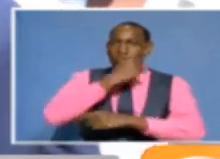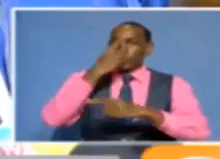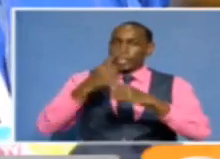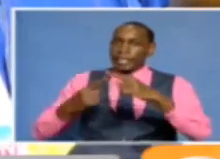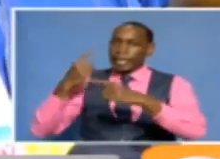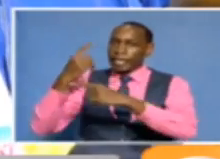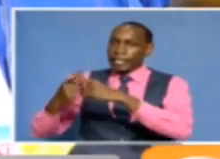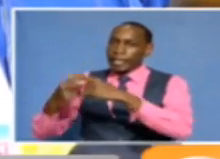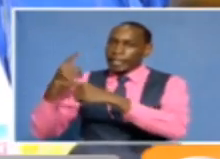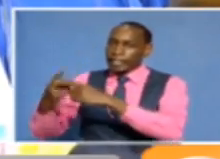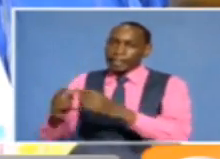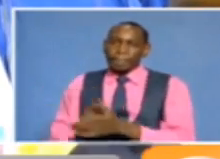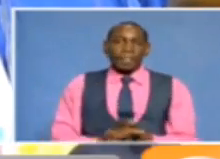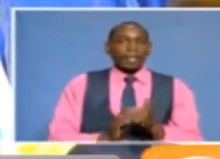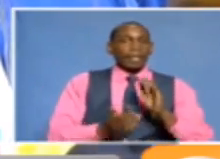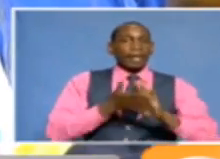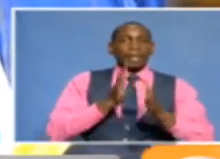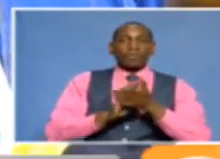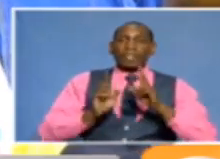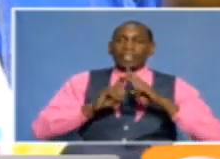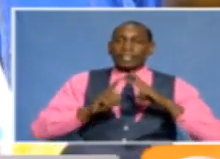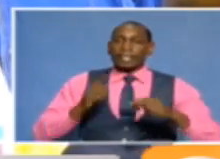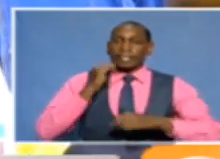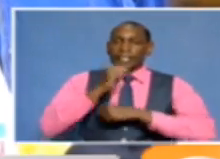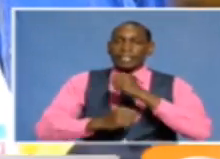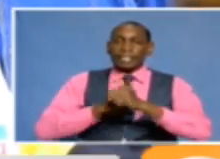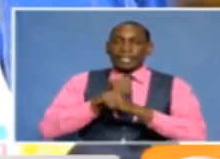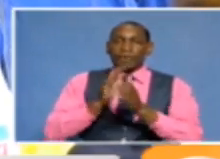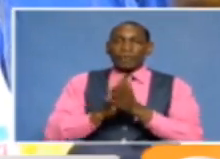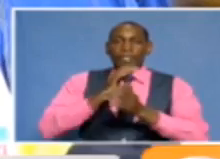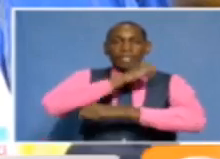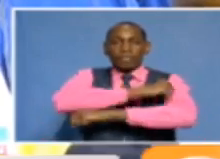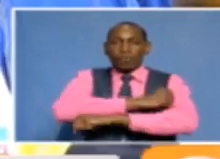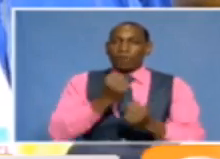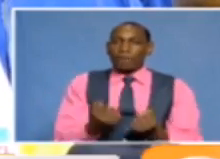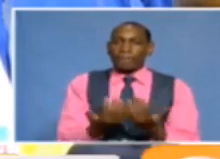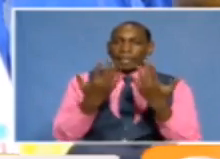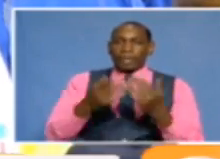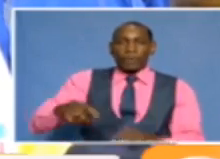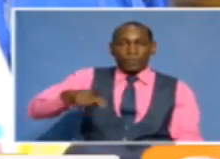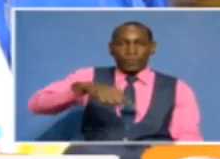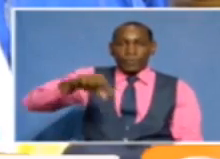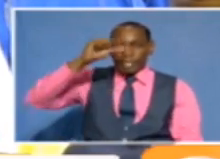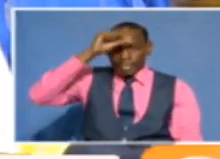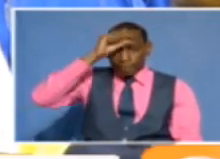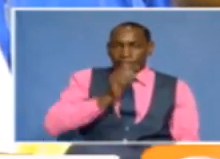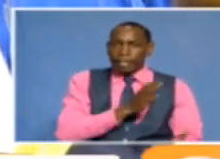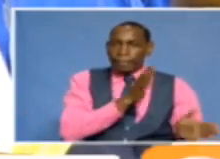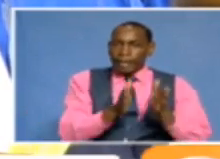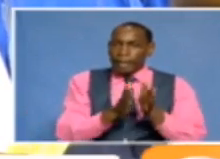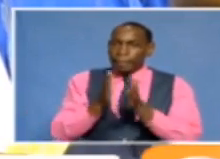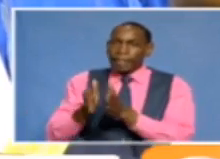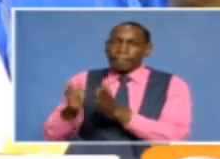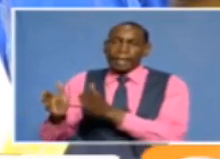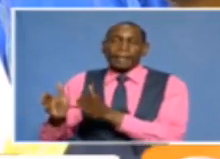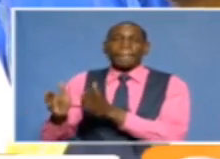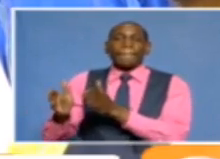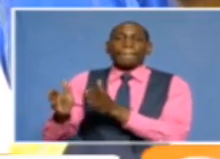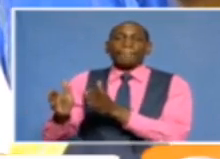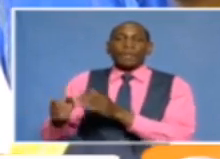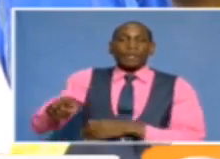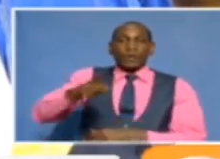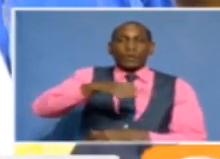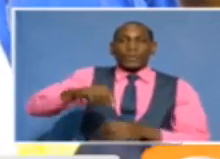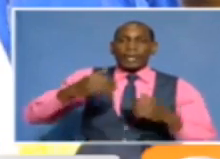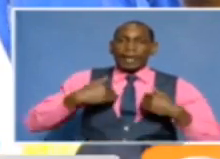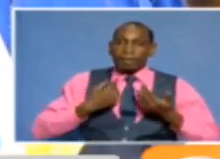want to start a year with school fires. So as government, we've actually been planning. We've been